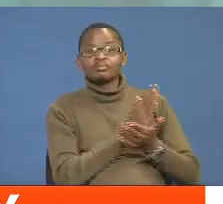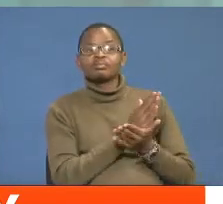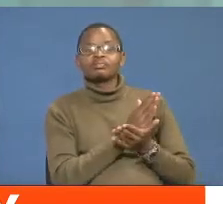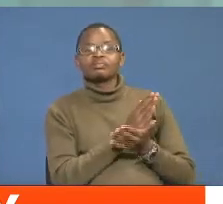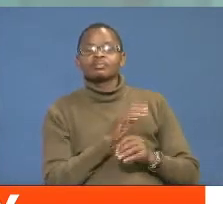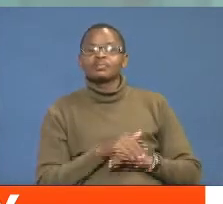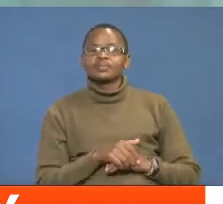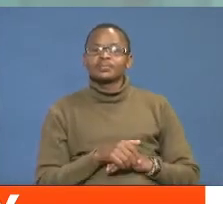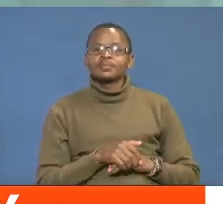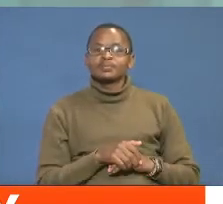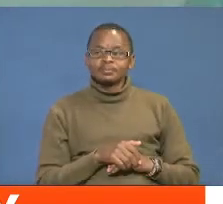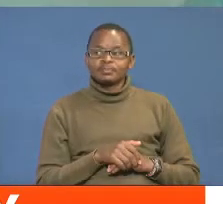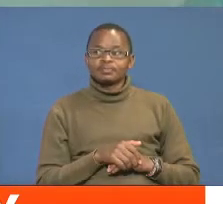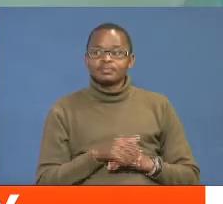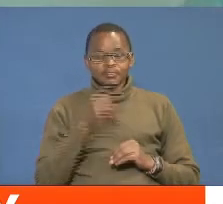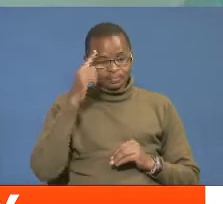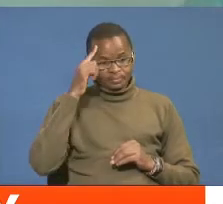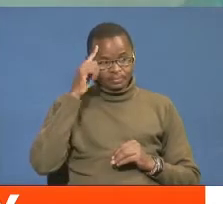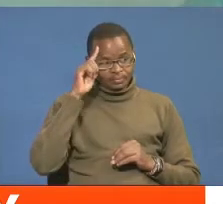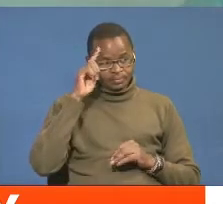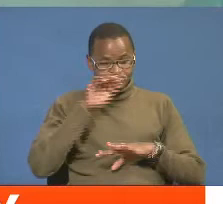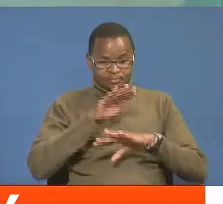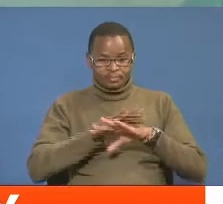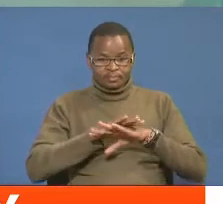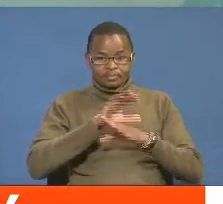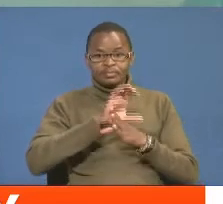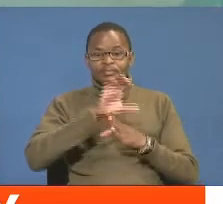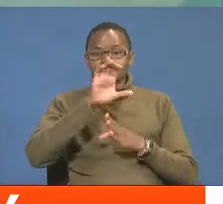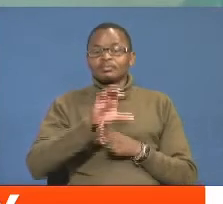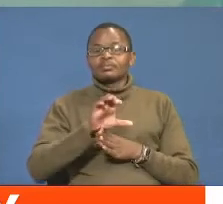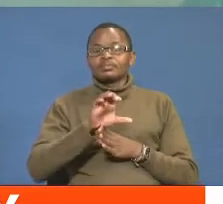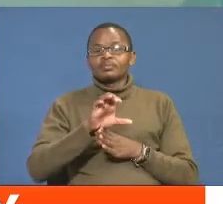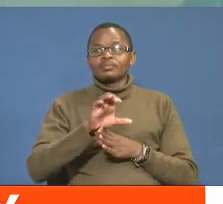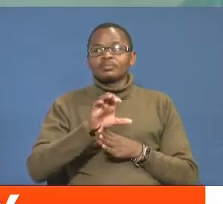therein. Yeah, for every good cause, there's always